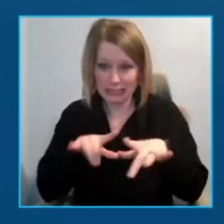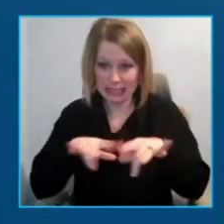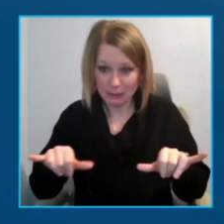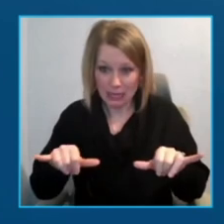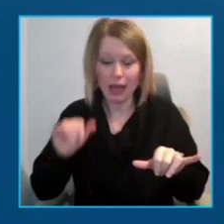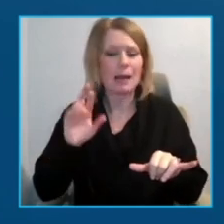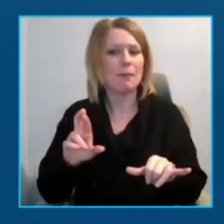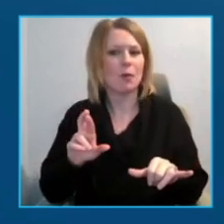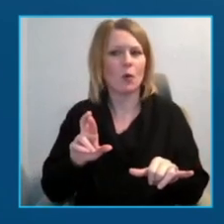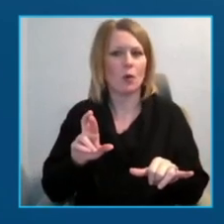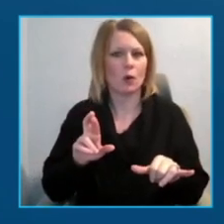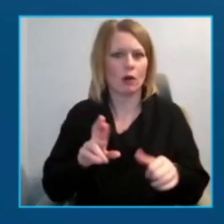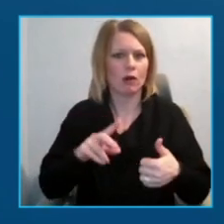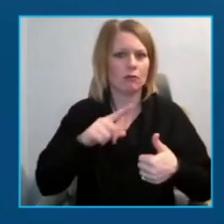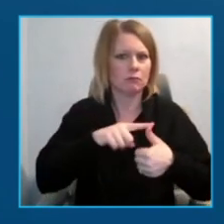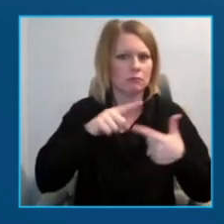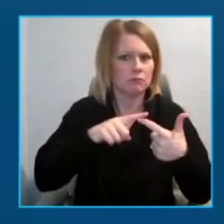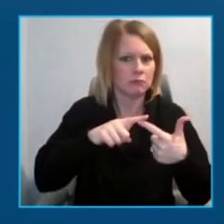well?